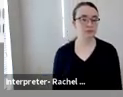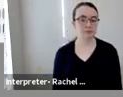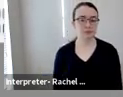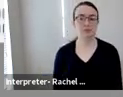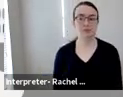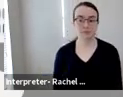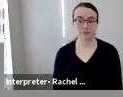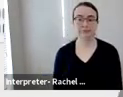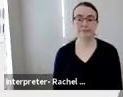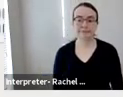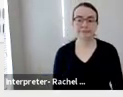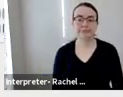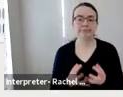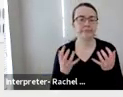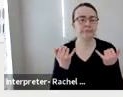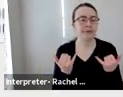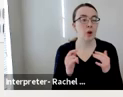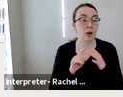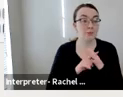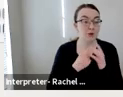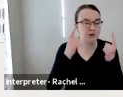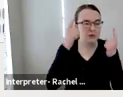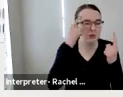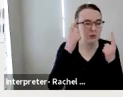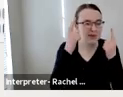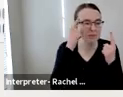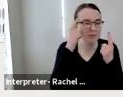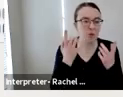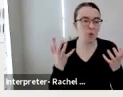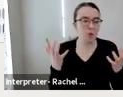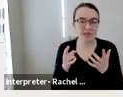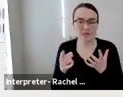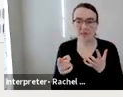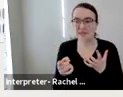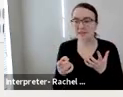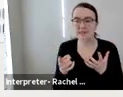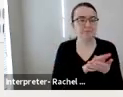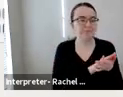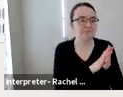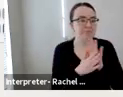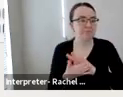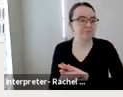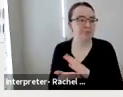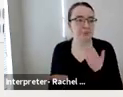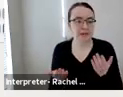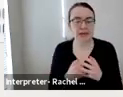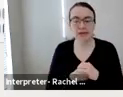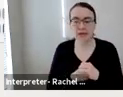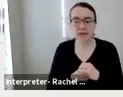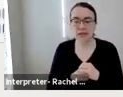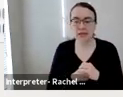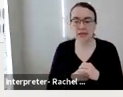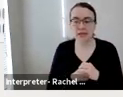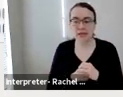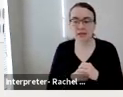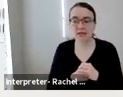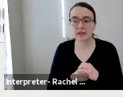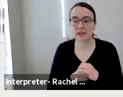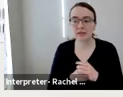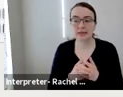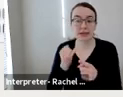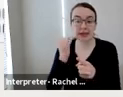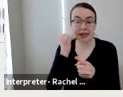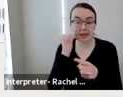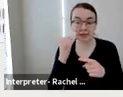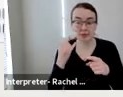And I'll start to think about what this might be, right? So if I start to think about this as a slight